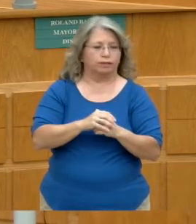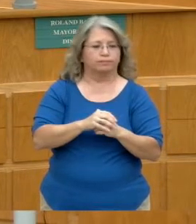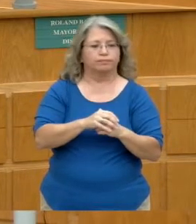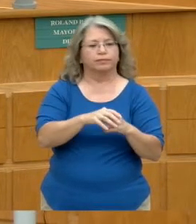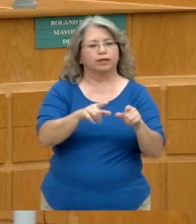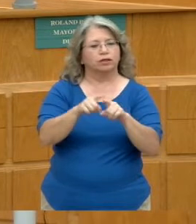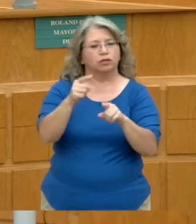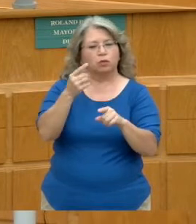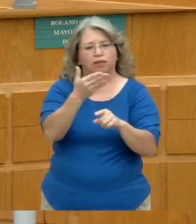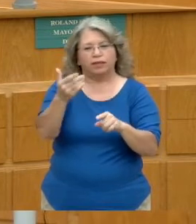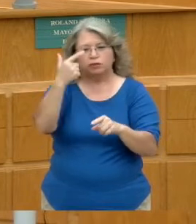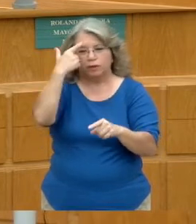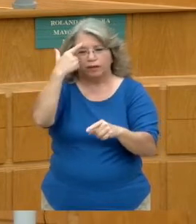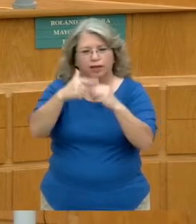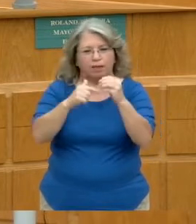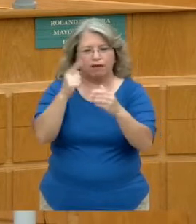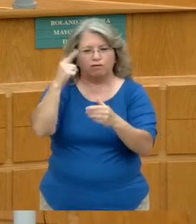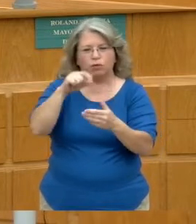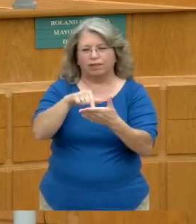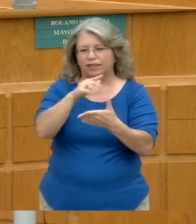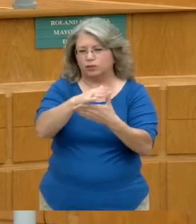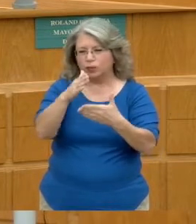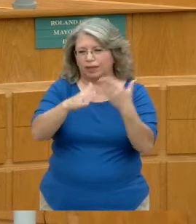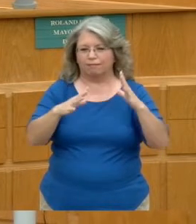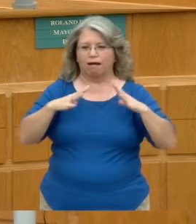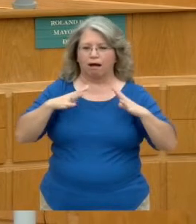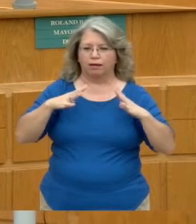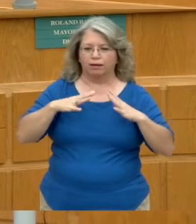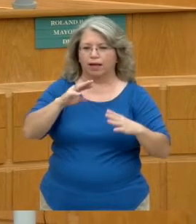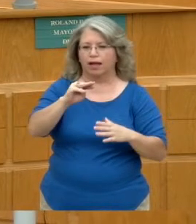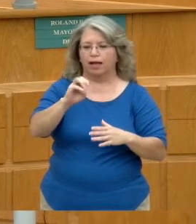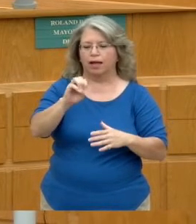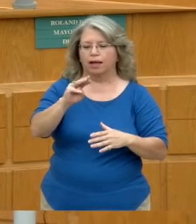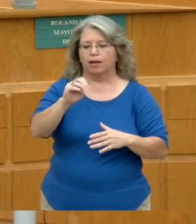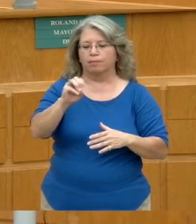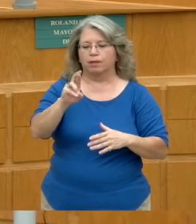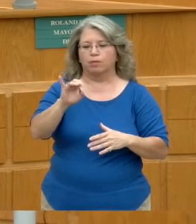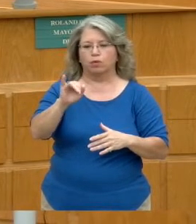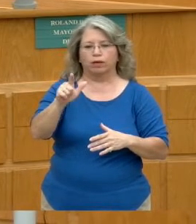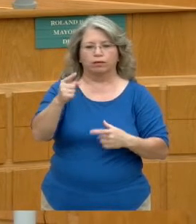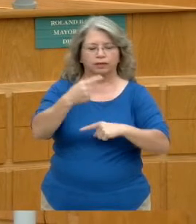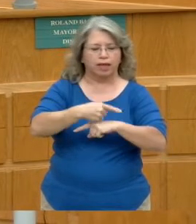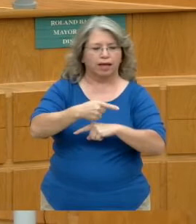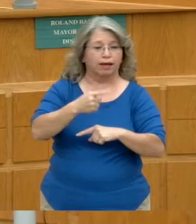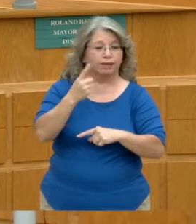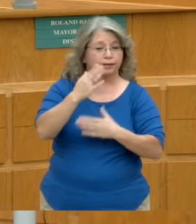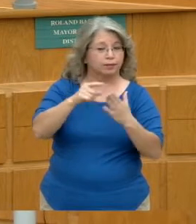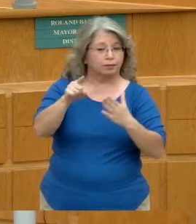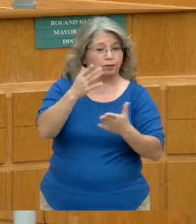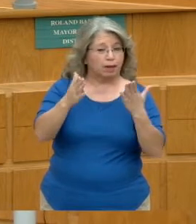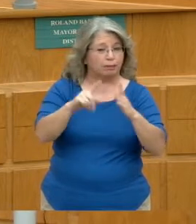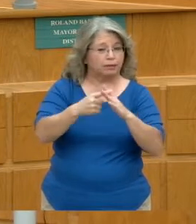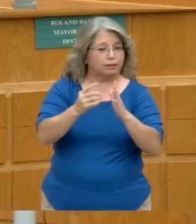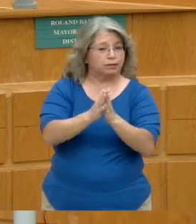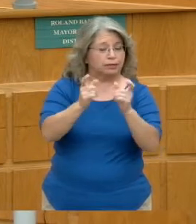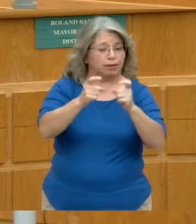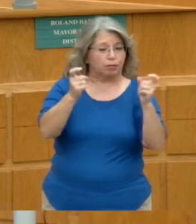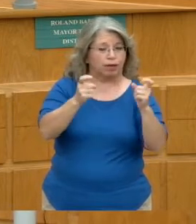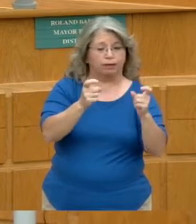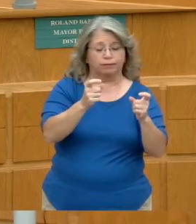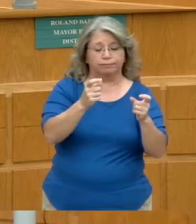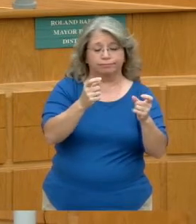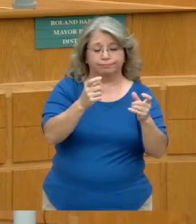holiday weekend. We know it's Memorial Day, and for some that may start today or tomorrow and go through